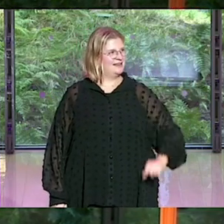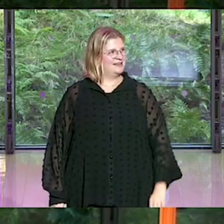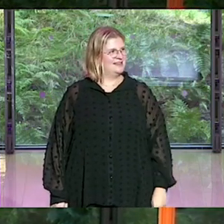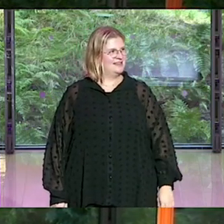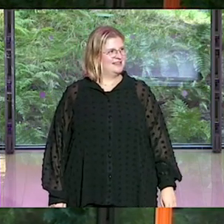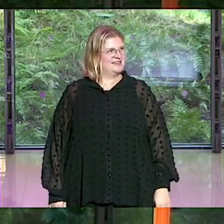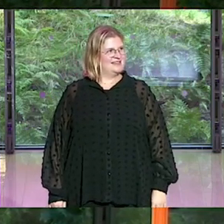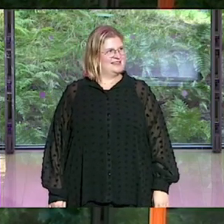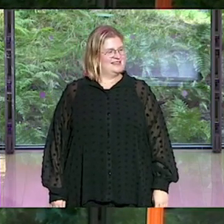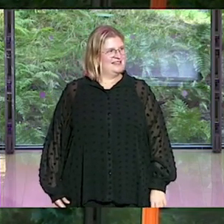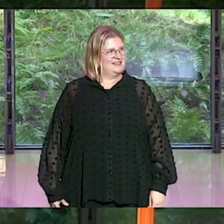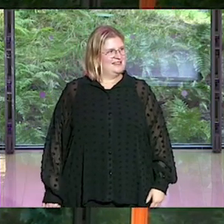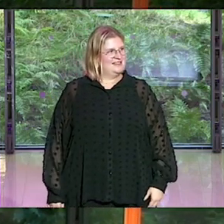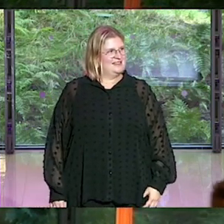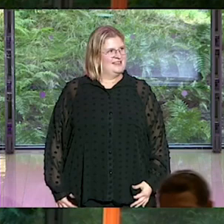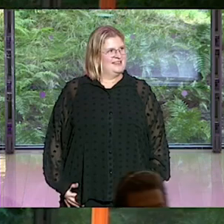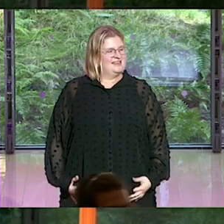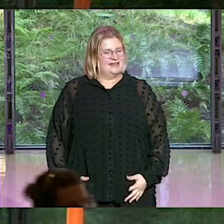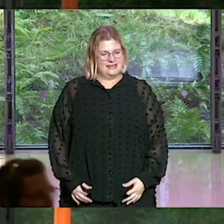And there.